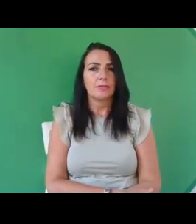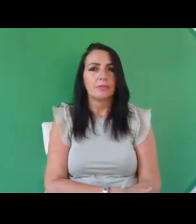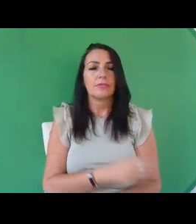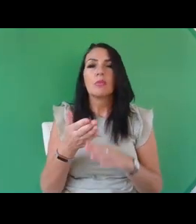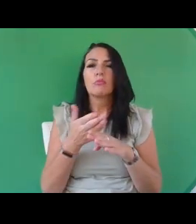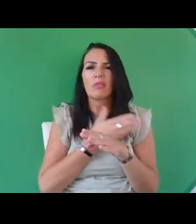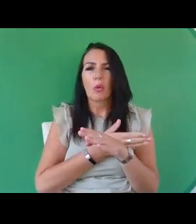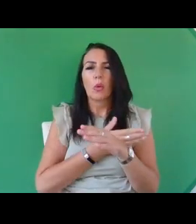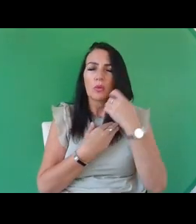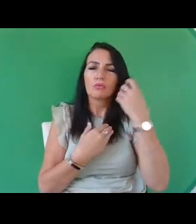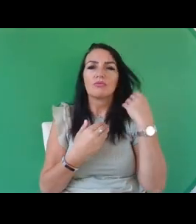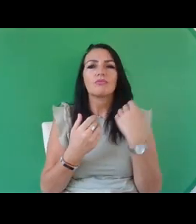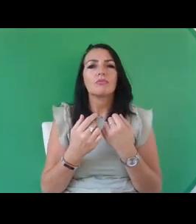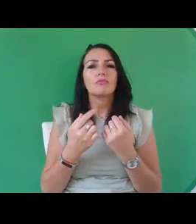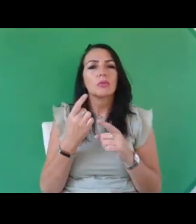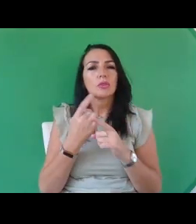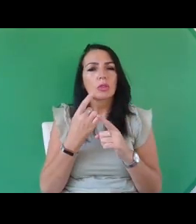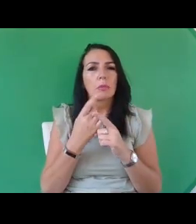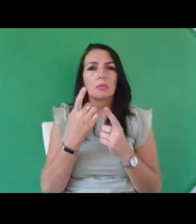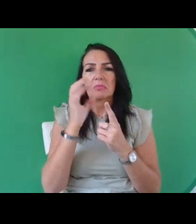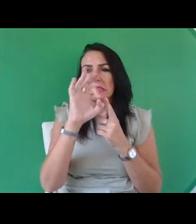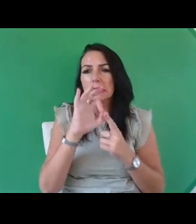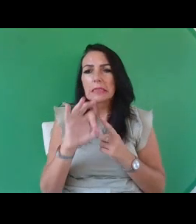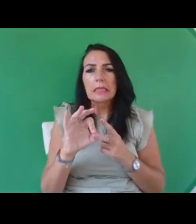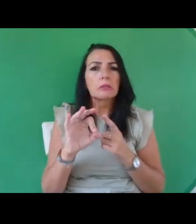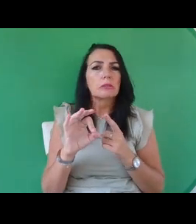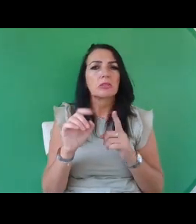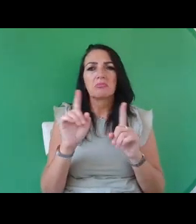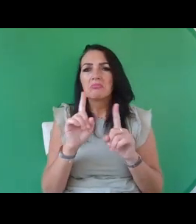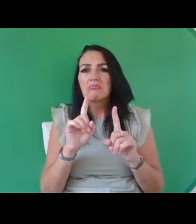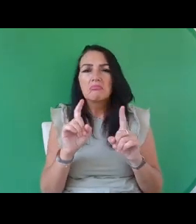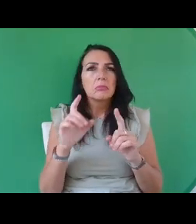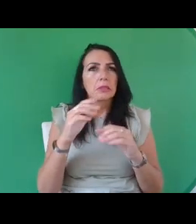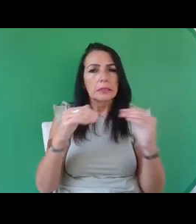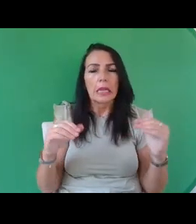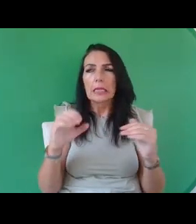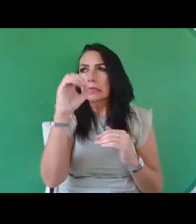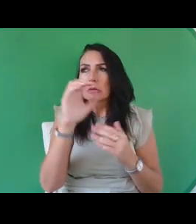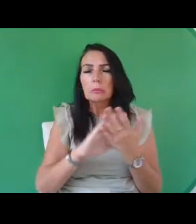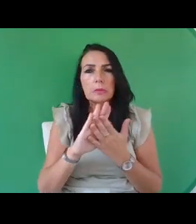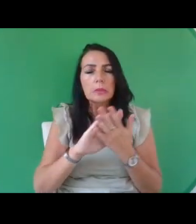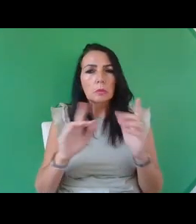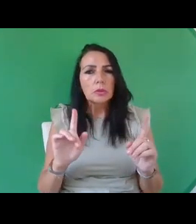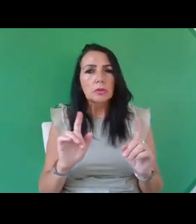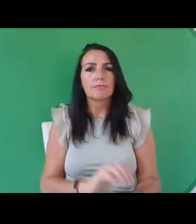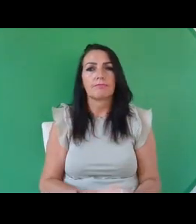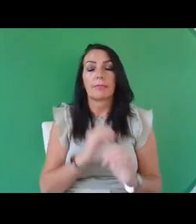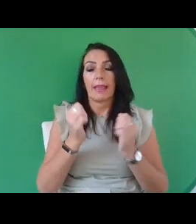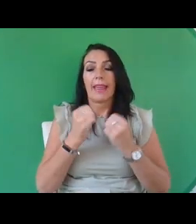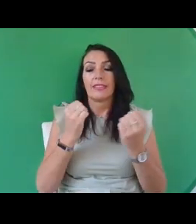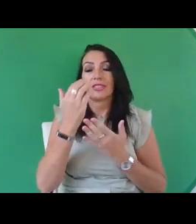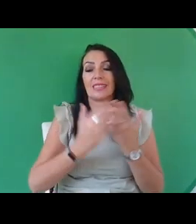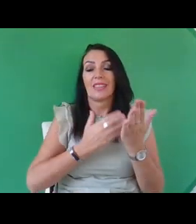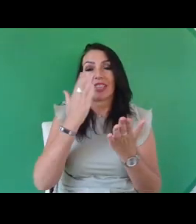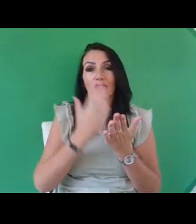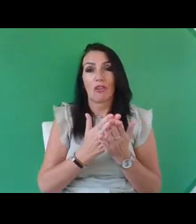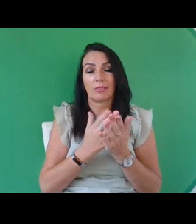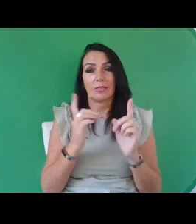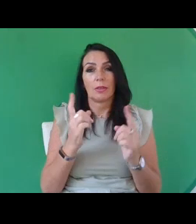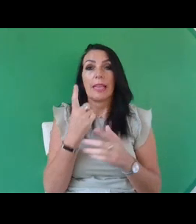into some of the more detail about decarbonisation and net zero. So Energy Saving Trust is an